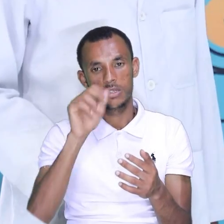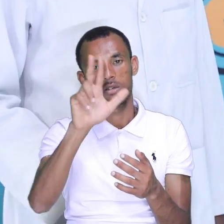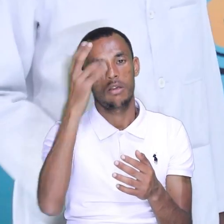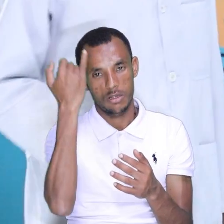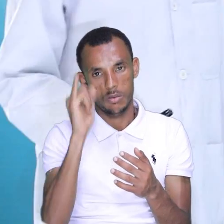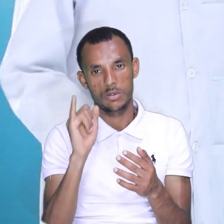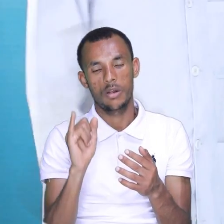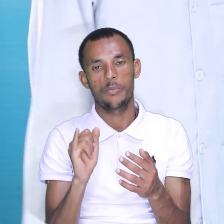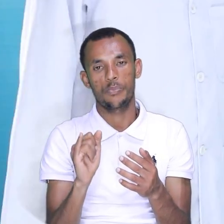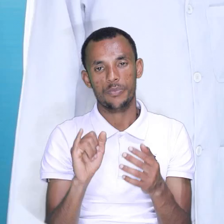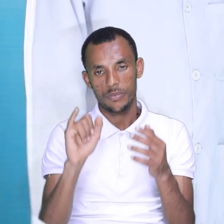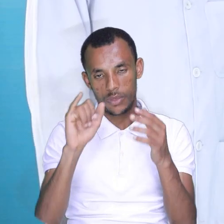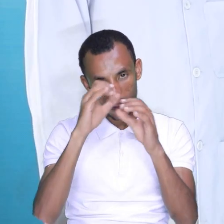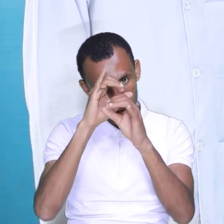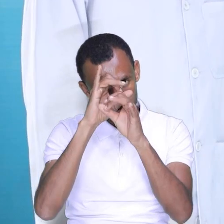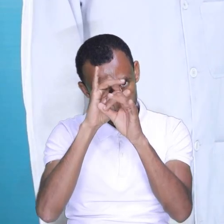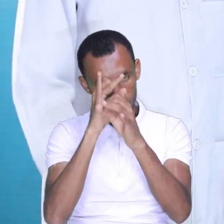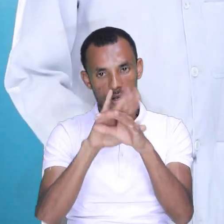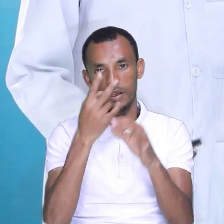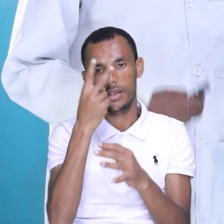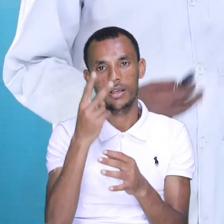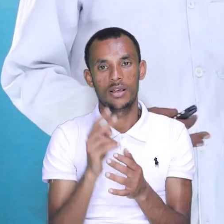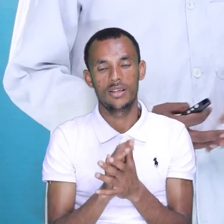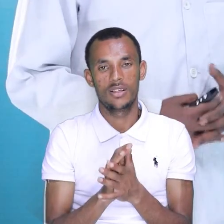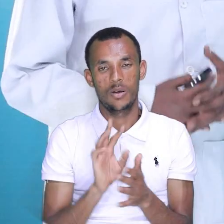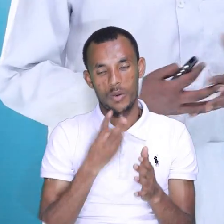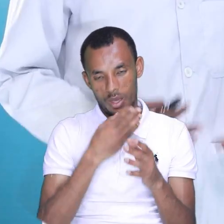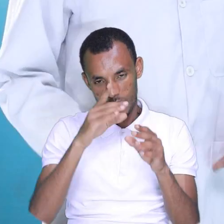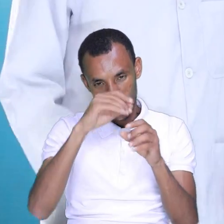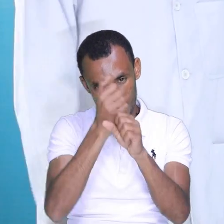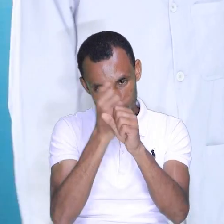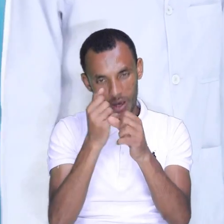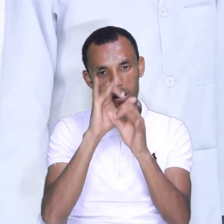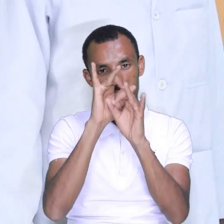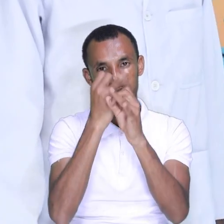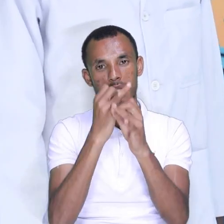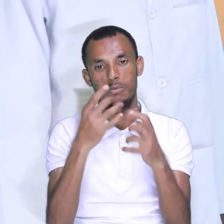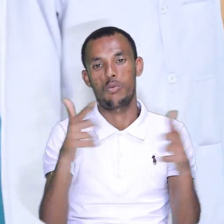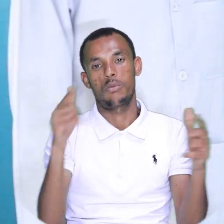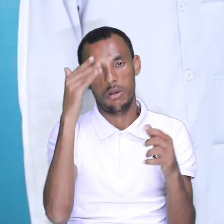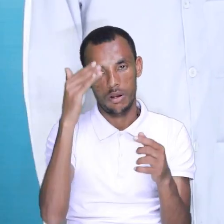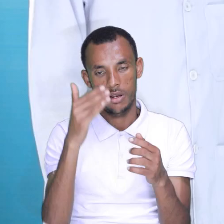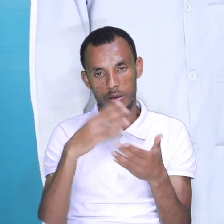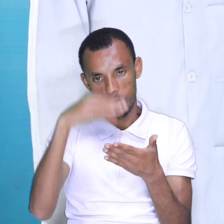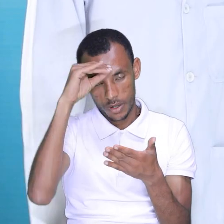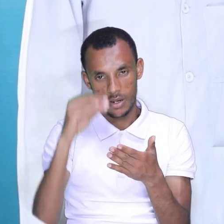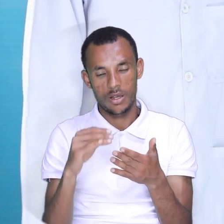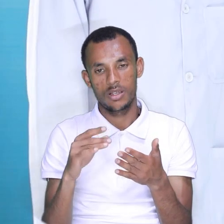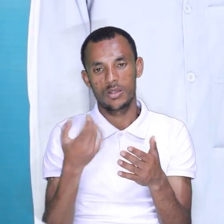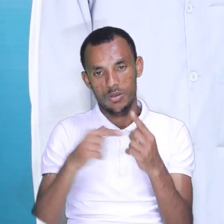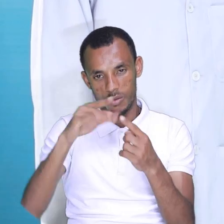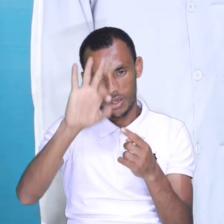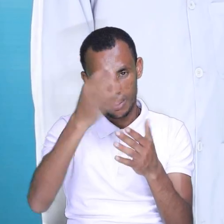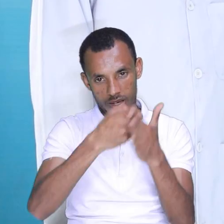terms. Experiment. We have to do an experiment. An experiment, it is an activity which gives result or